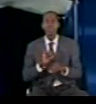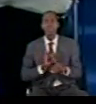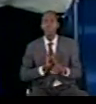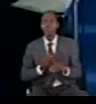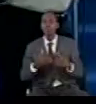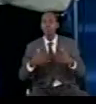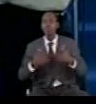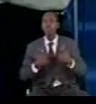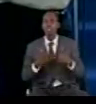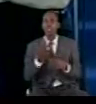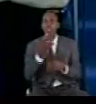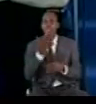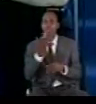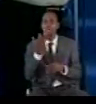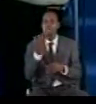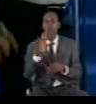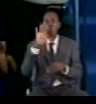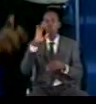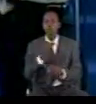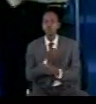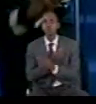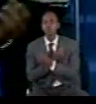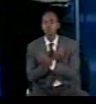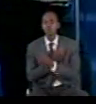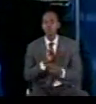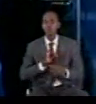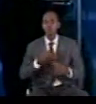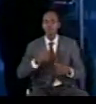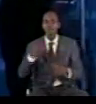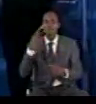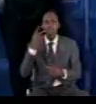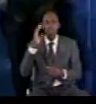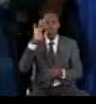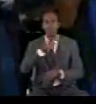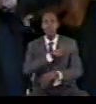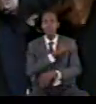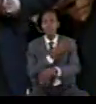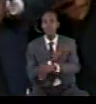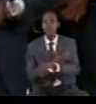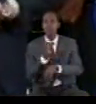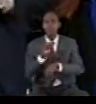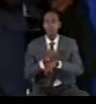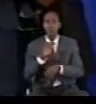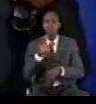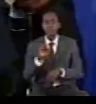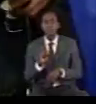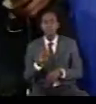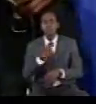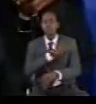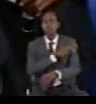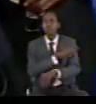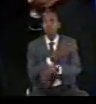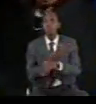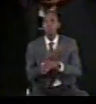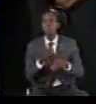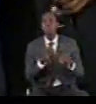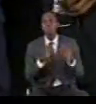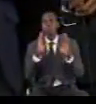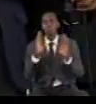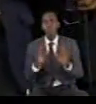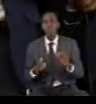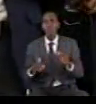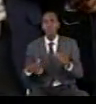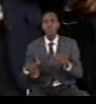I have tested of the Lord. I have seen your mighty work. Mighty move of Jehovah,